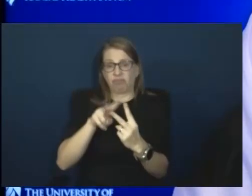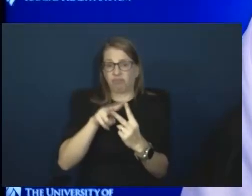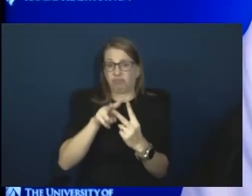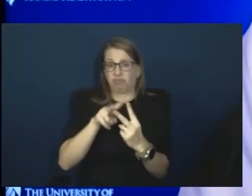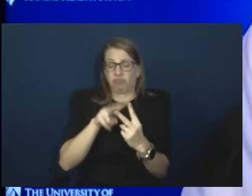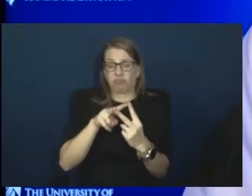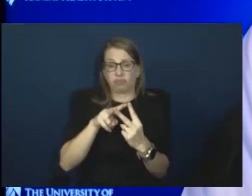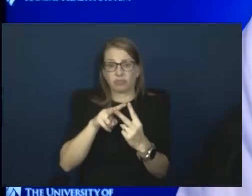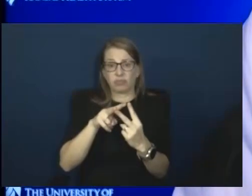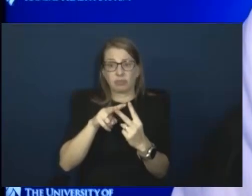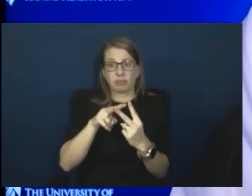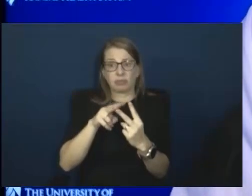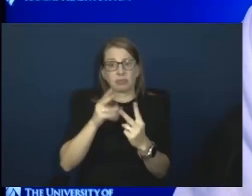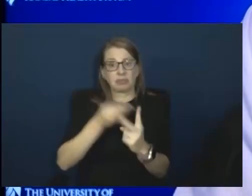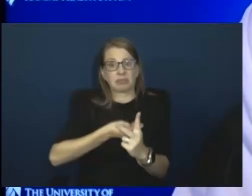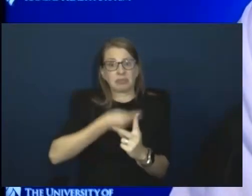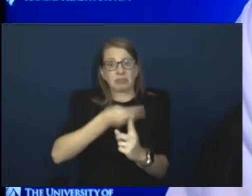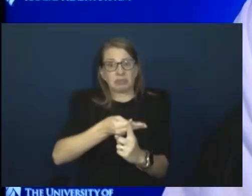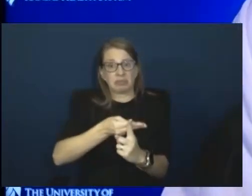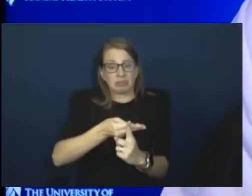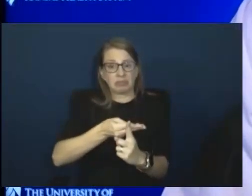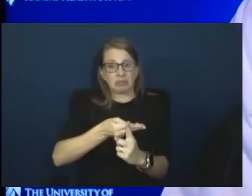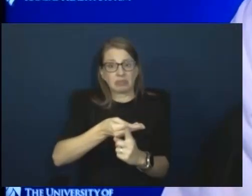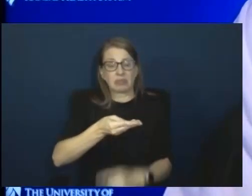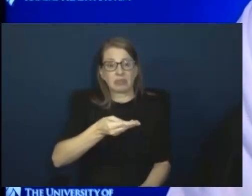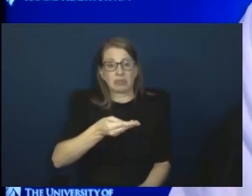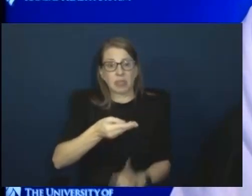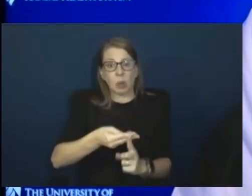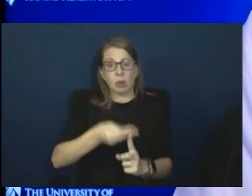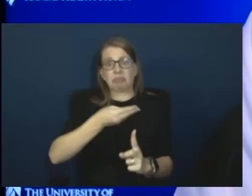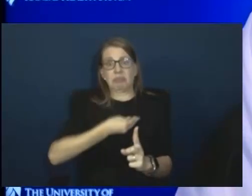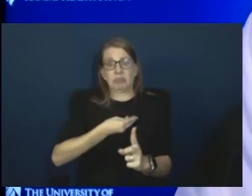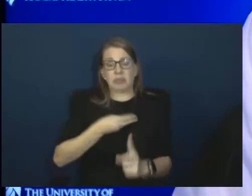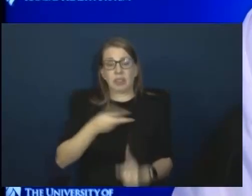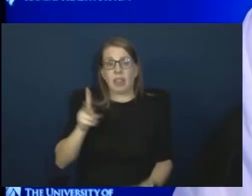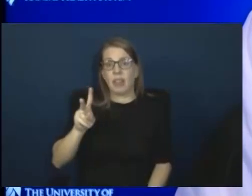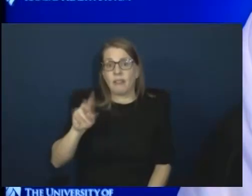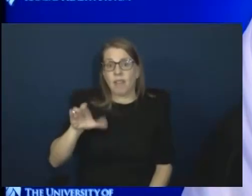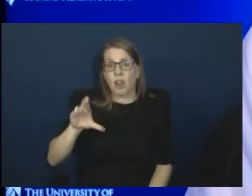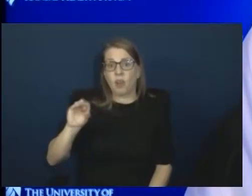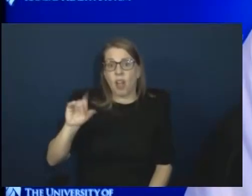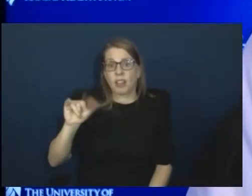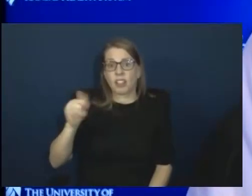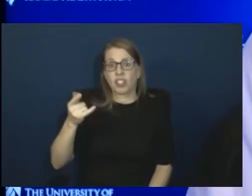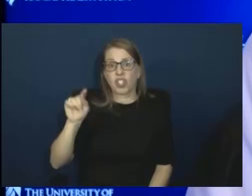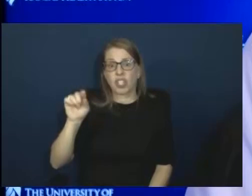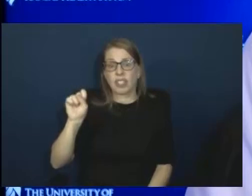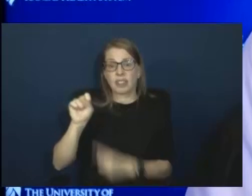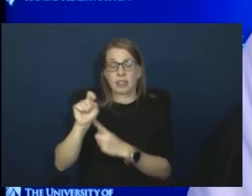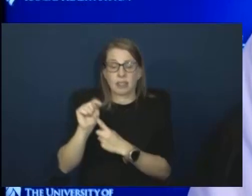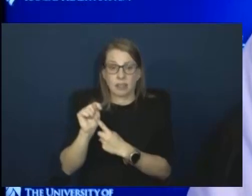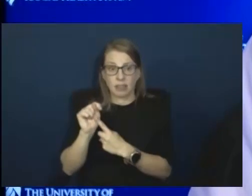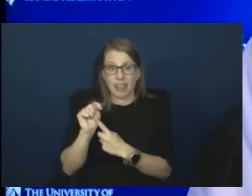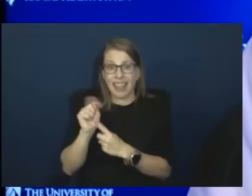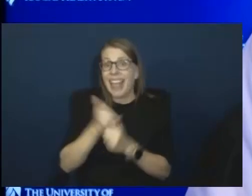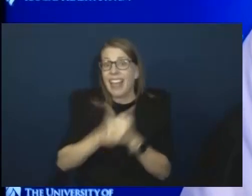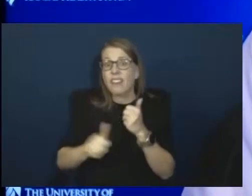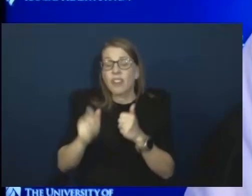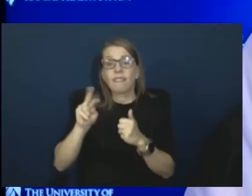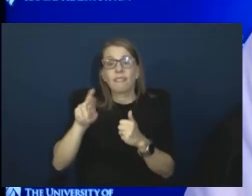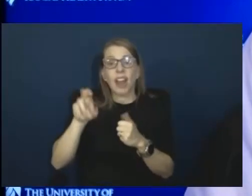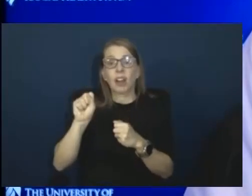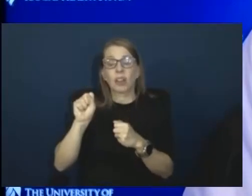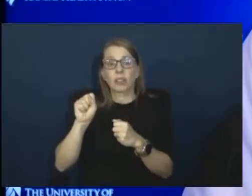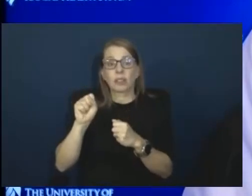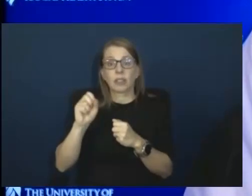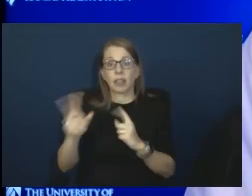transmit the virus. I would like to say, I think a lot of people, or virologists or scientists, would say almost every virus that we know of that infects humans at